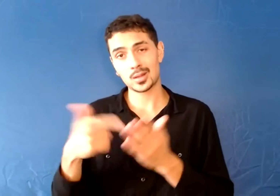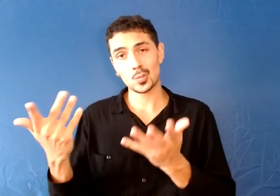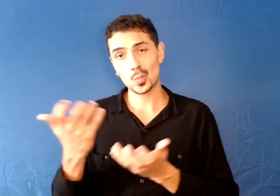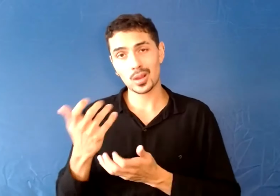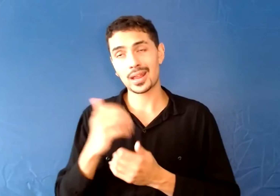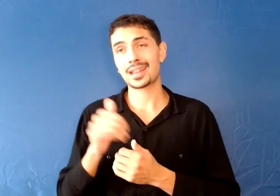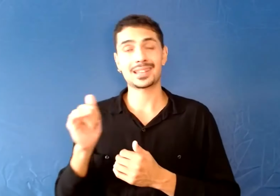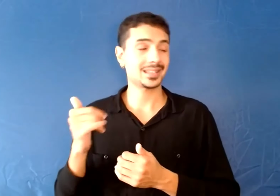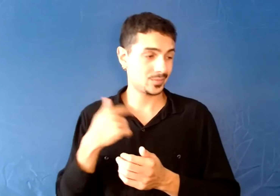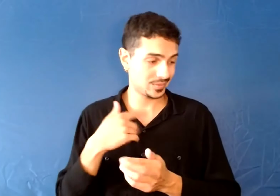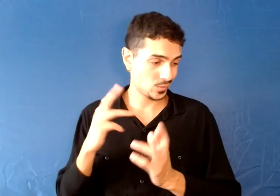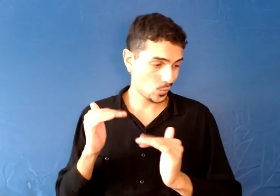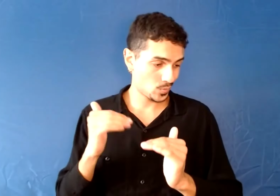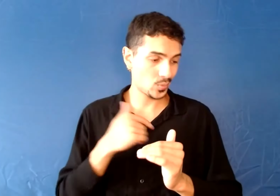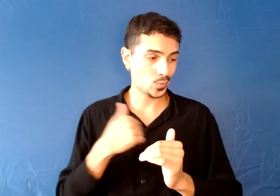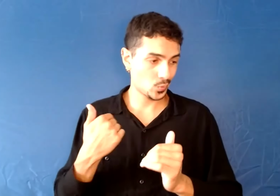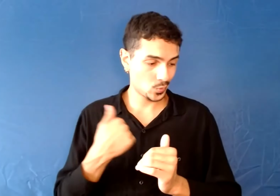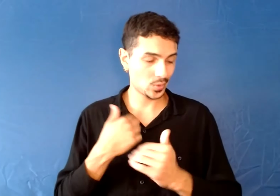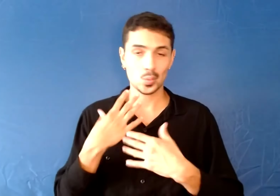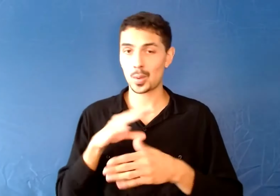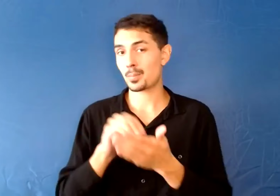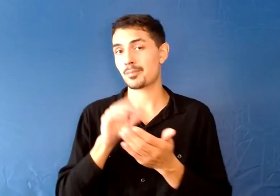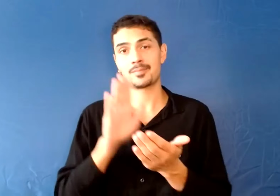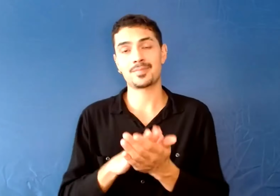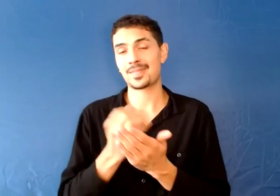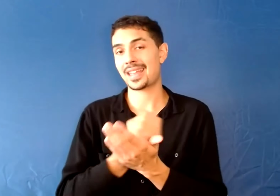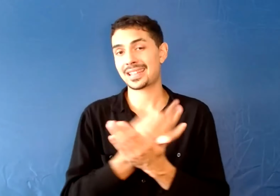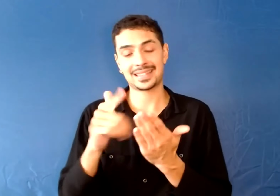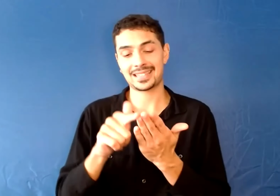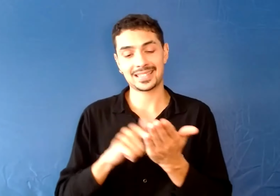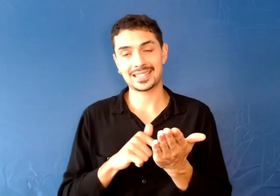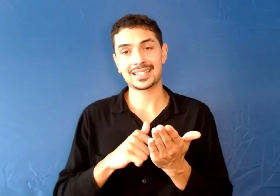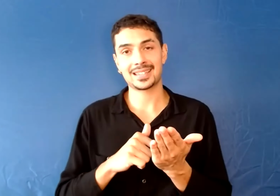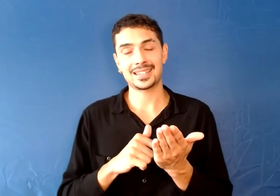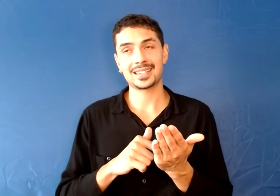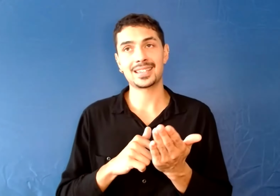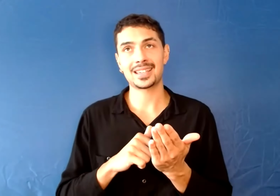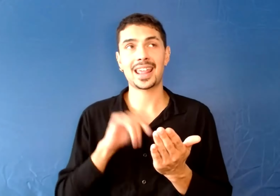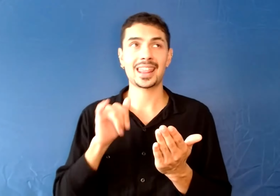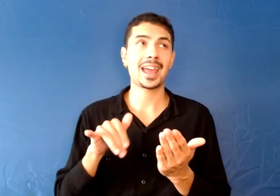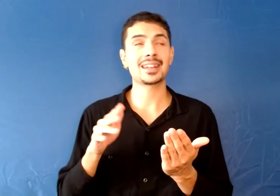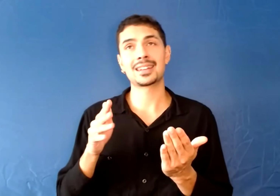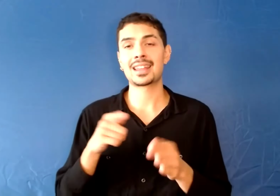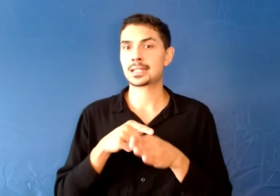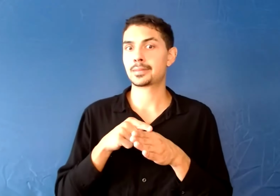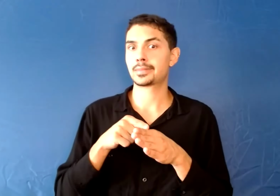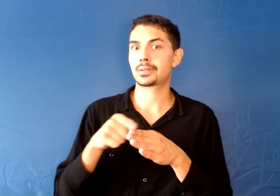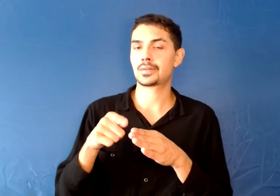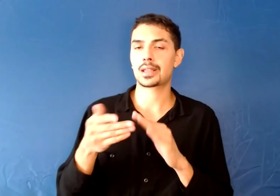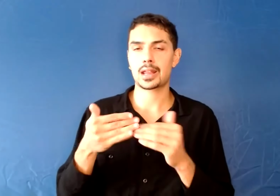is that we aren't putting anything in the documents that are very specific